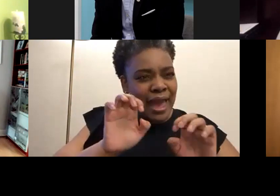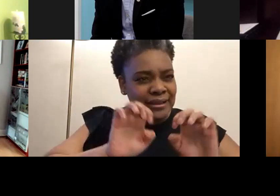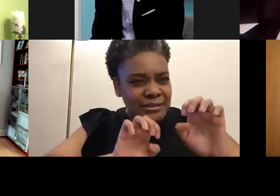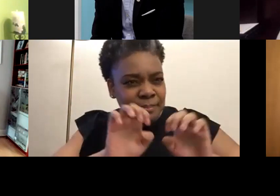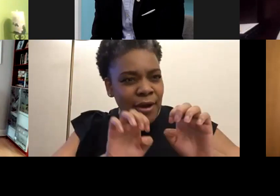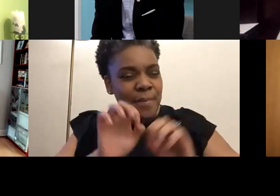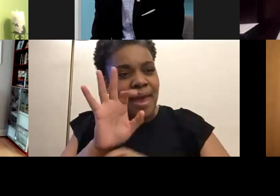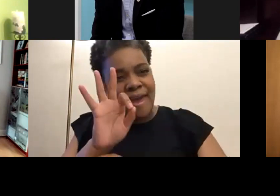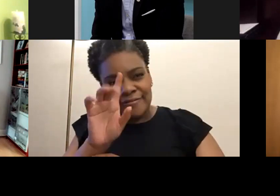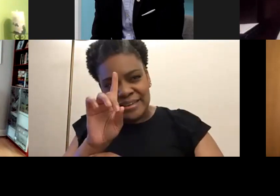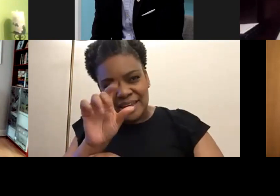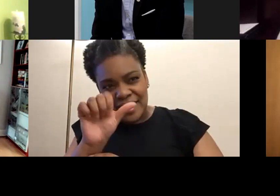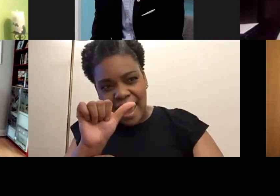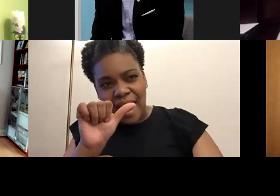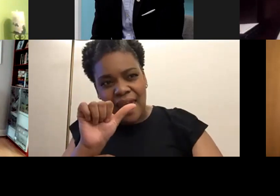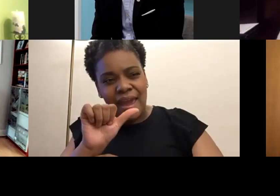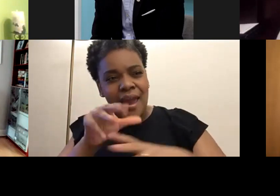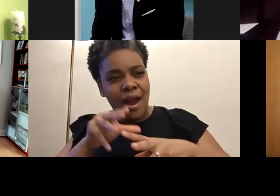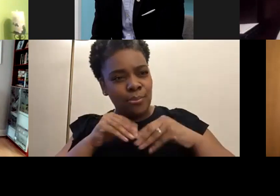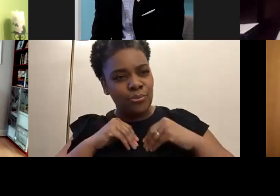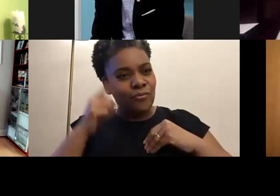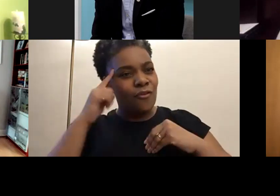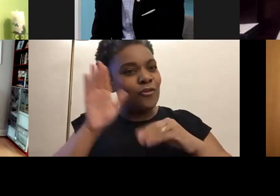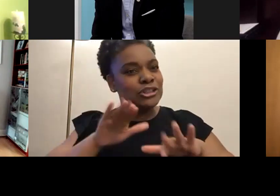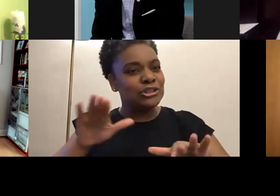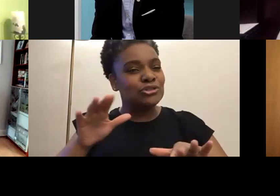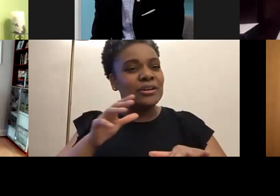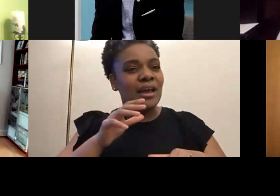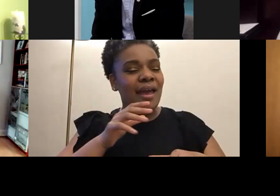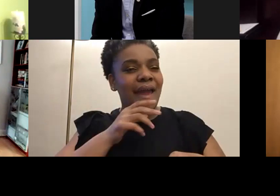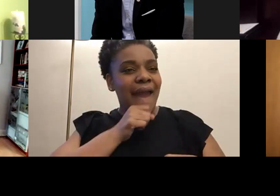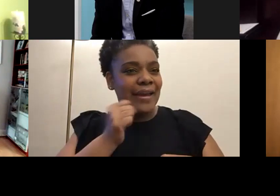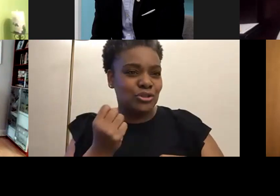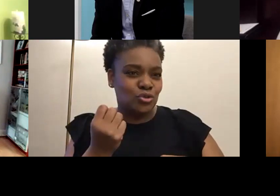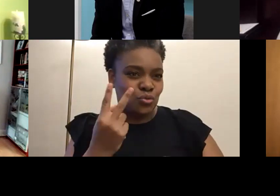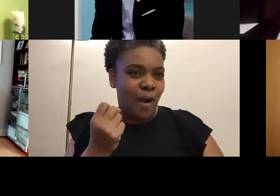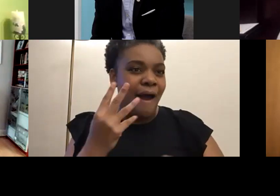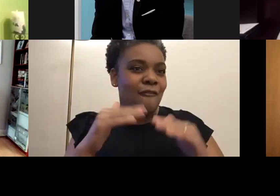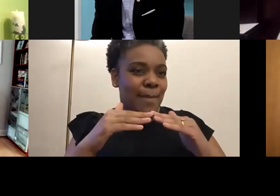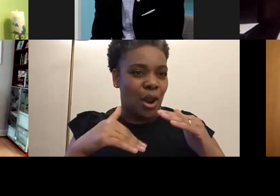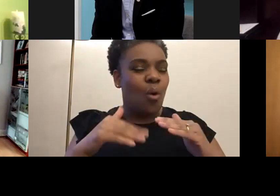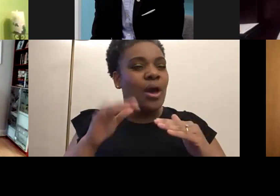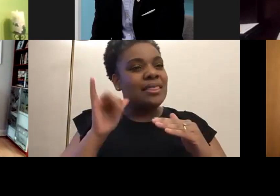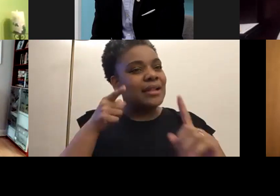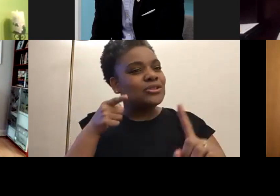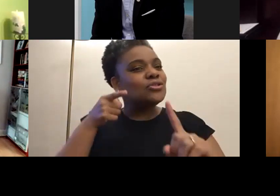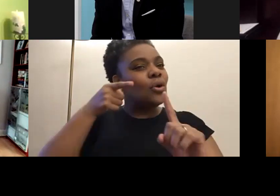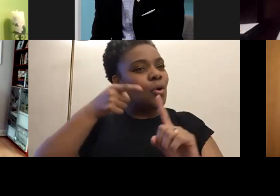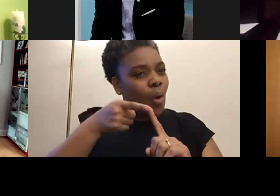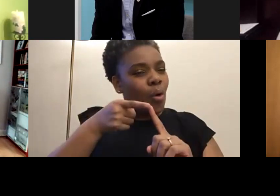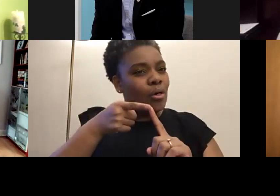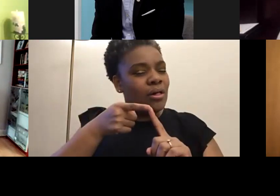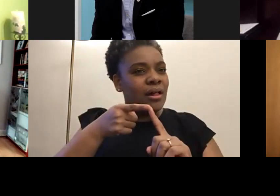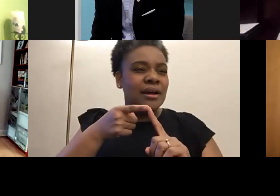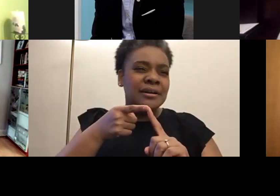the vaccines in children as young as 12. So that's really targeting the adolescent population, which we think are the population that are the